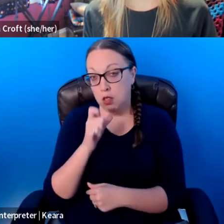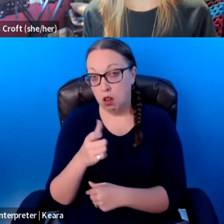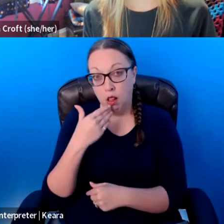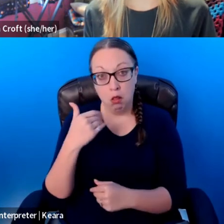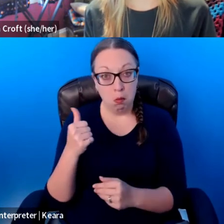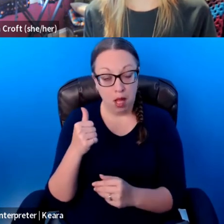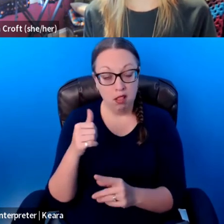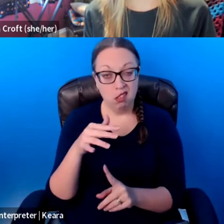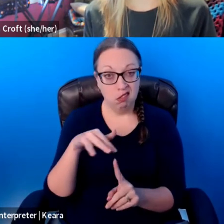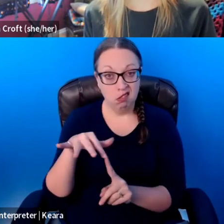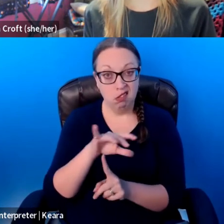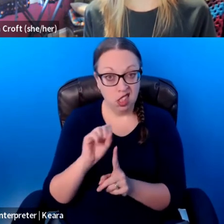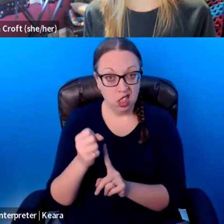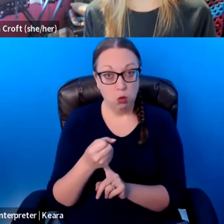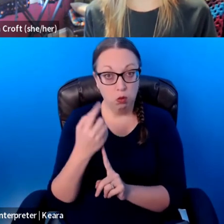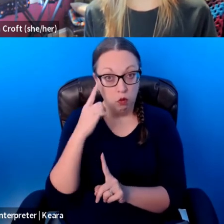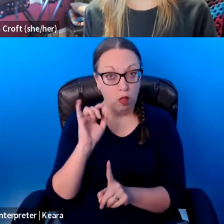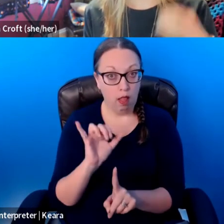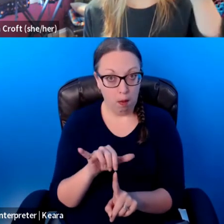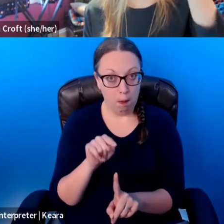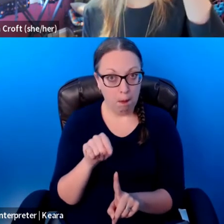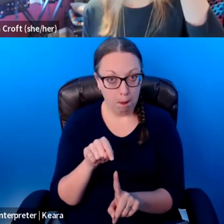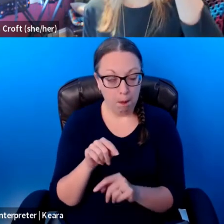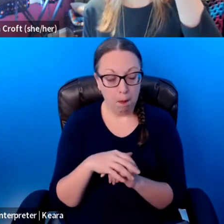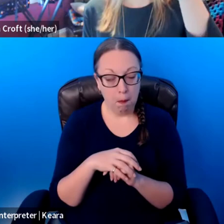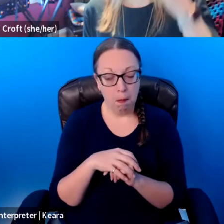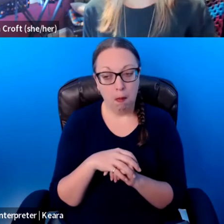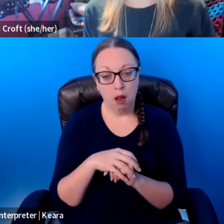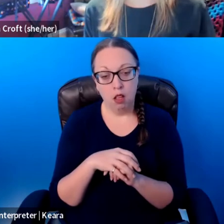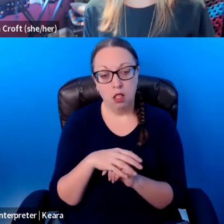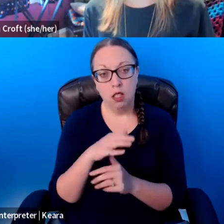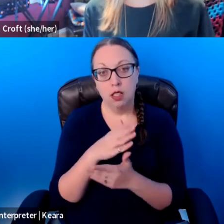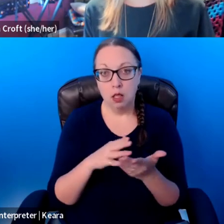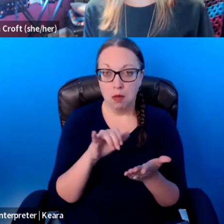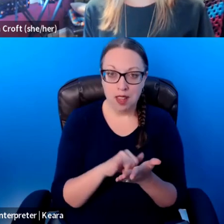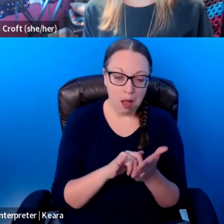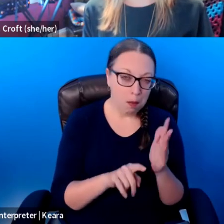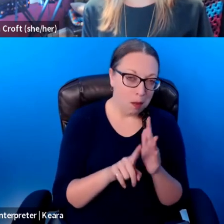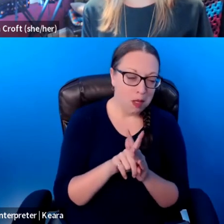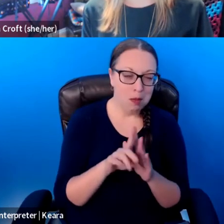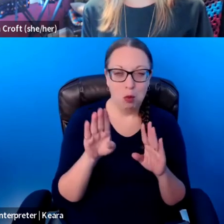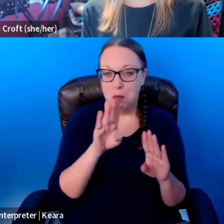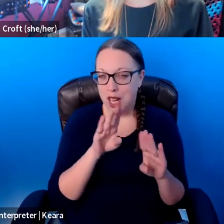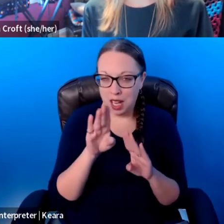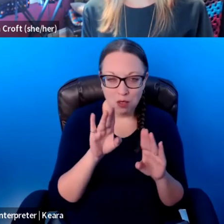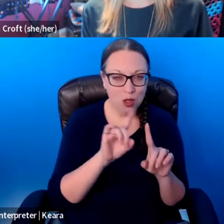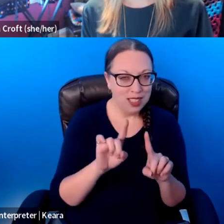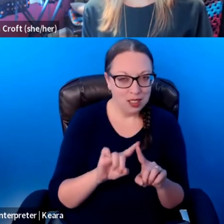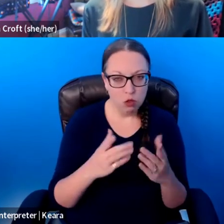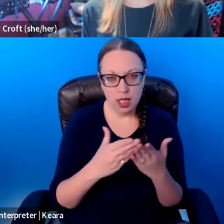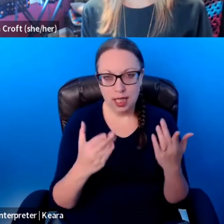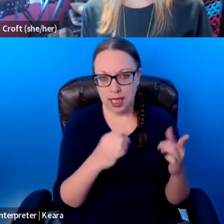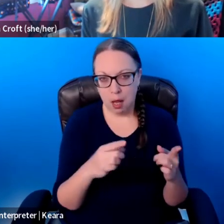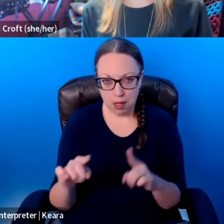them. And some of that came up in that there were behaviors or different things that were going on when they went to the day